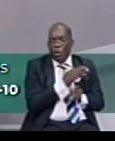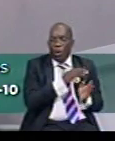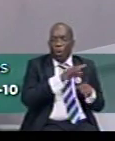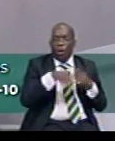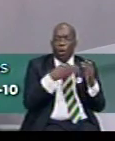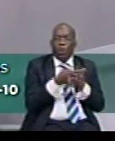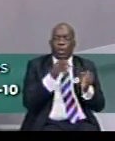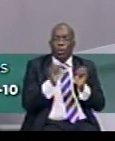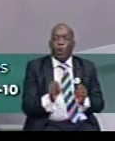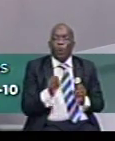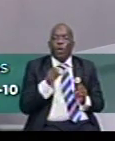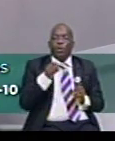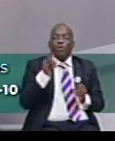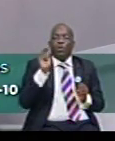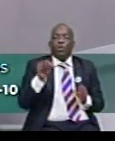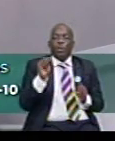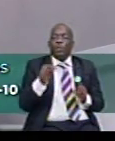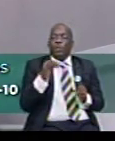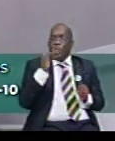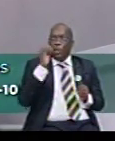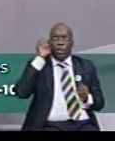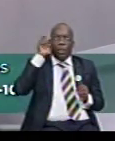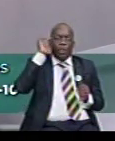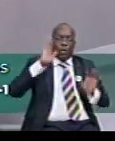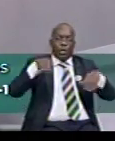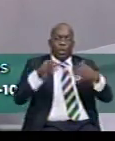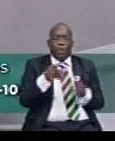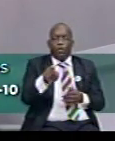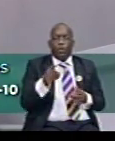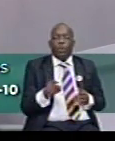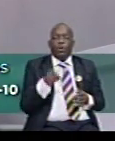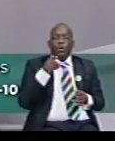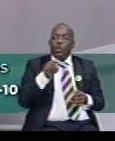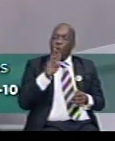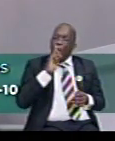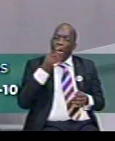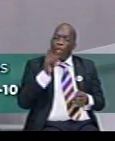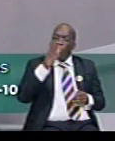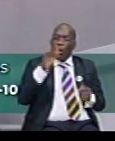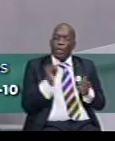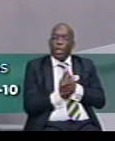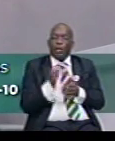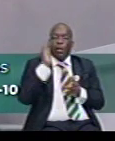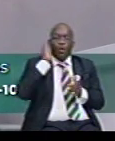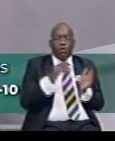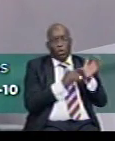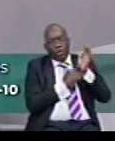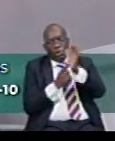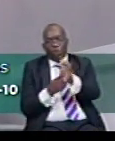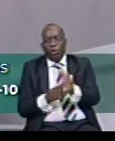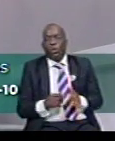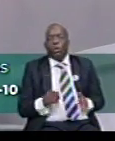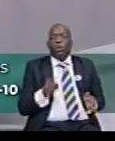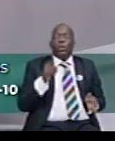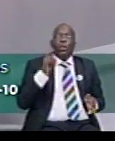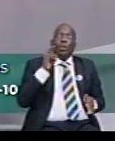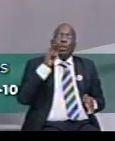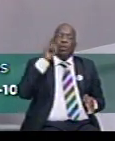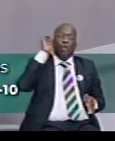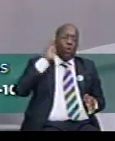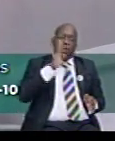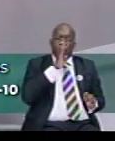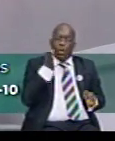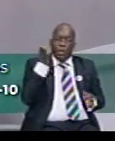be, you know, pumping it into you. You are the one to manifest. He will be there to make